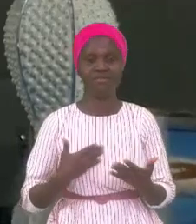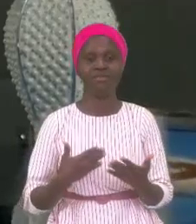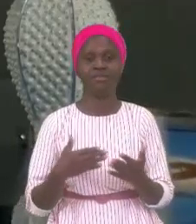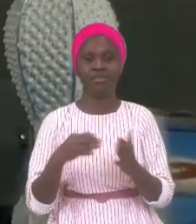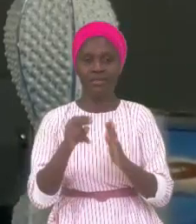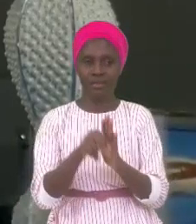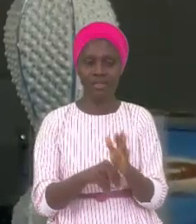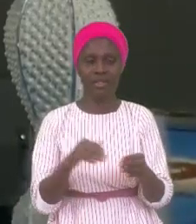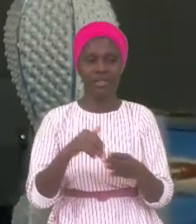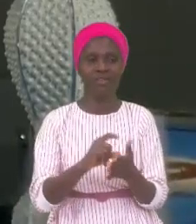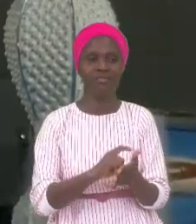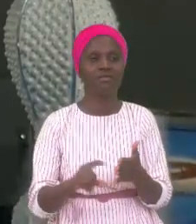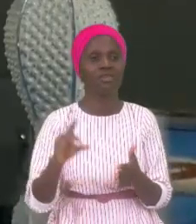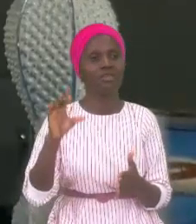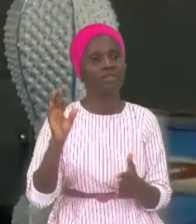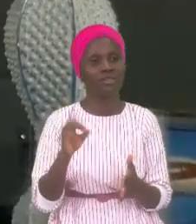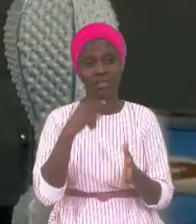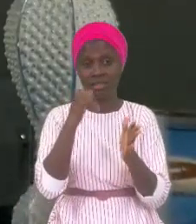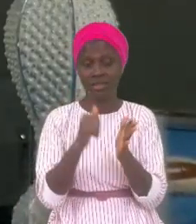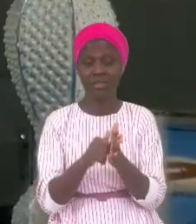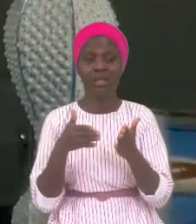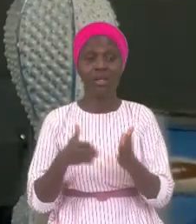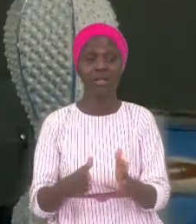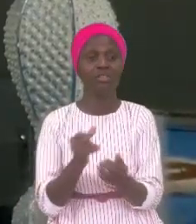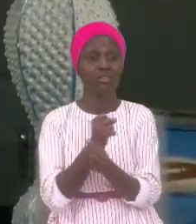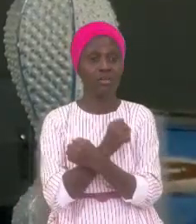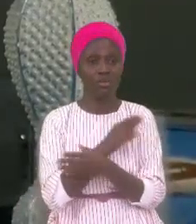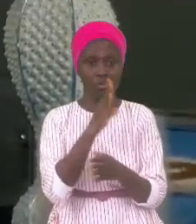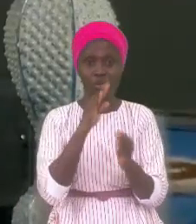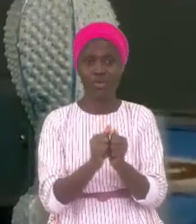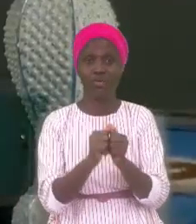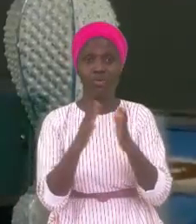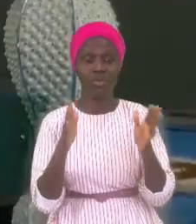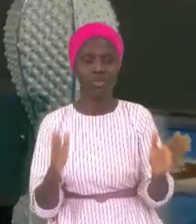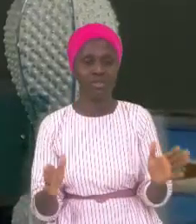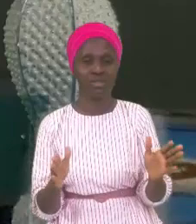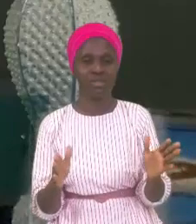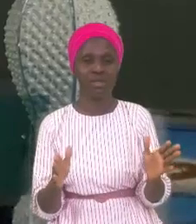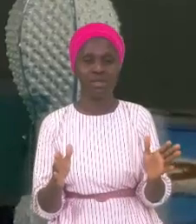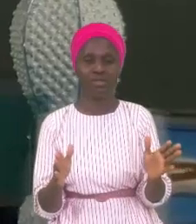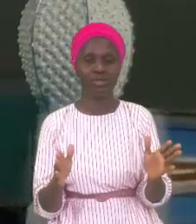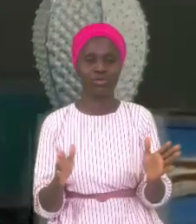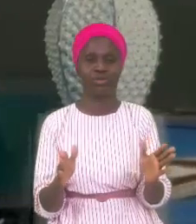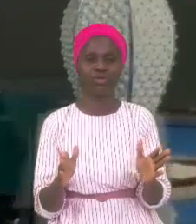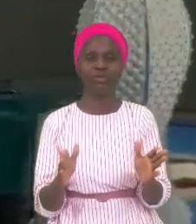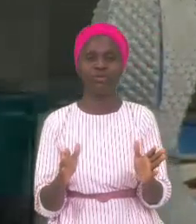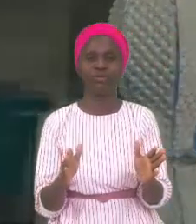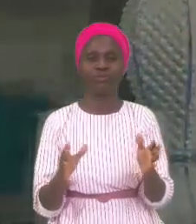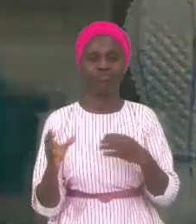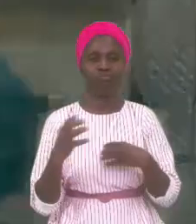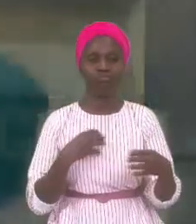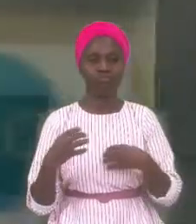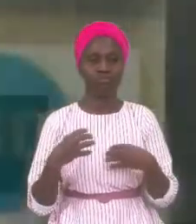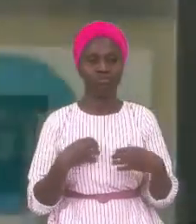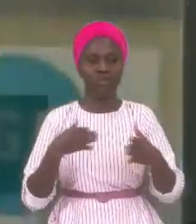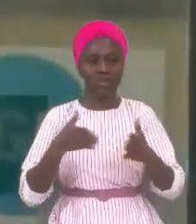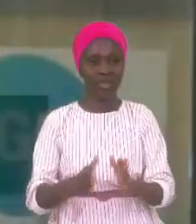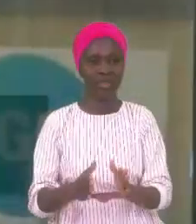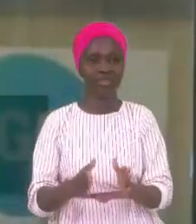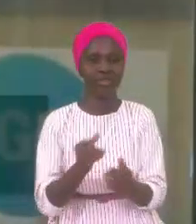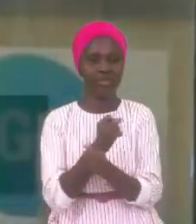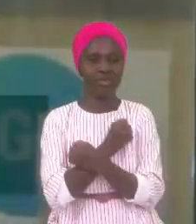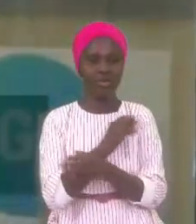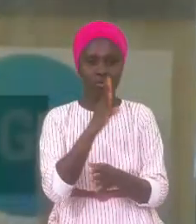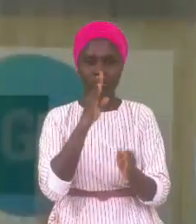it says, let love be without dissimulation. Let love be without pretense. I